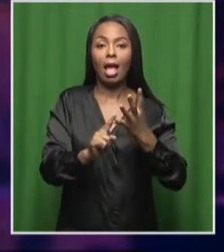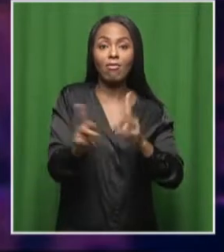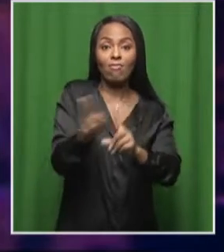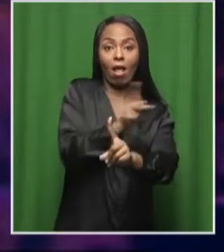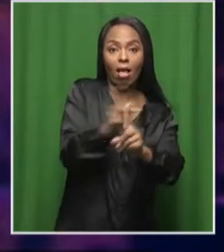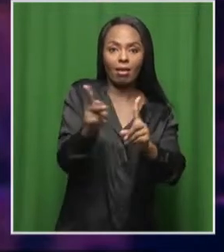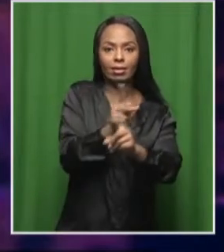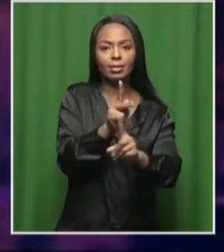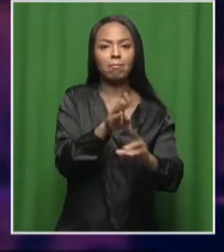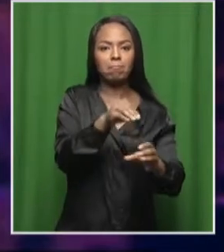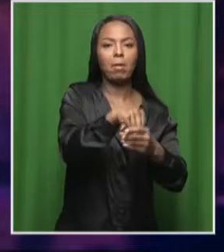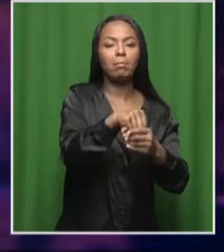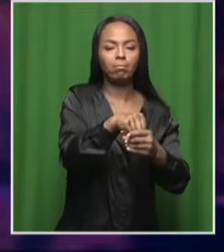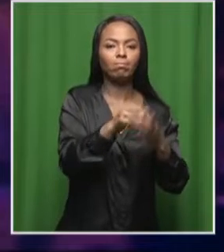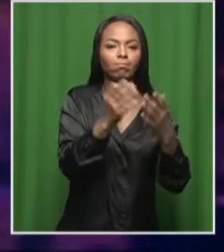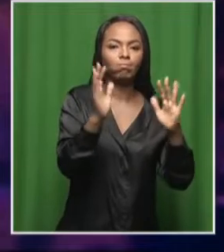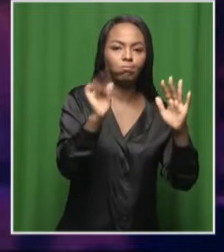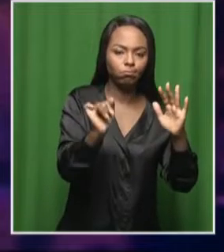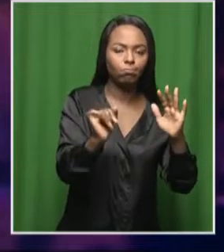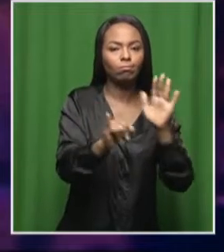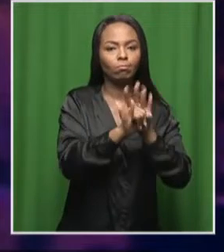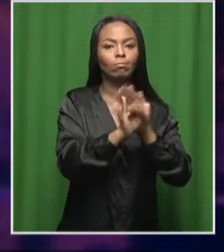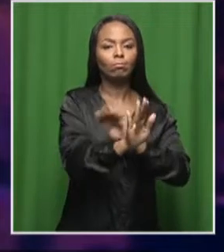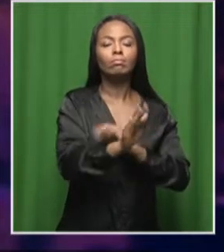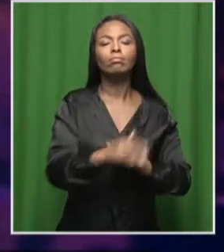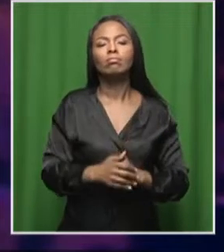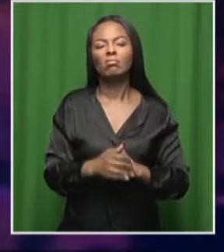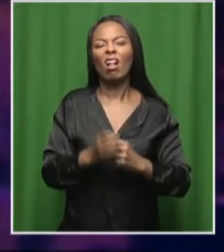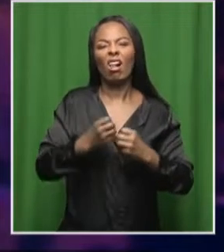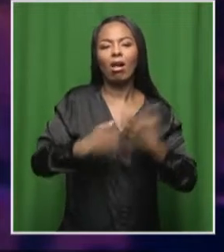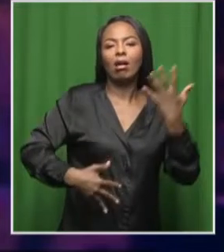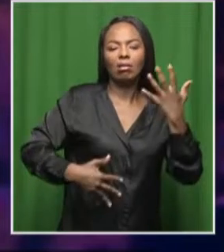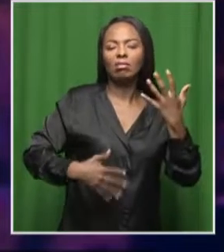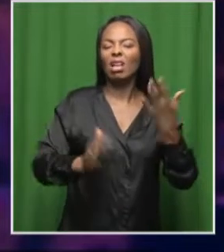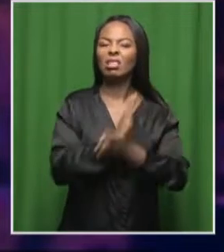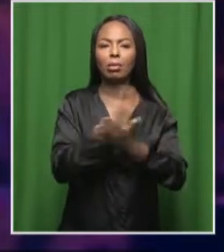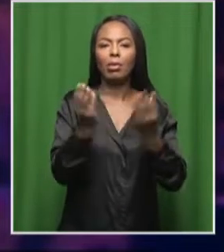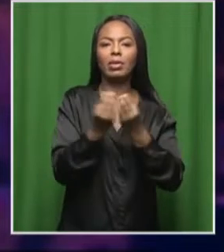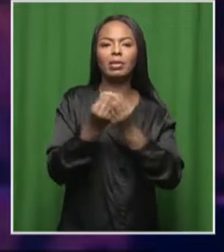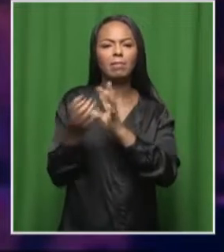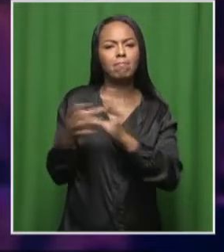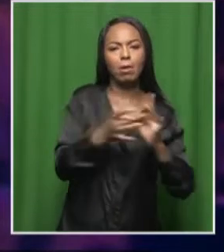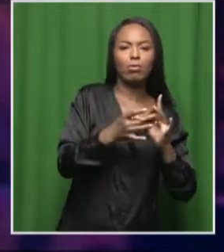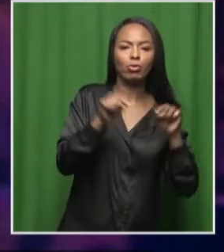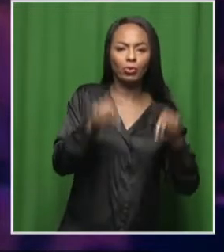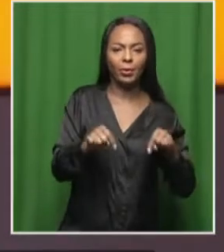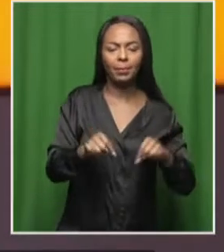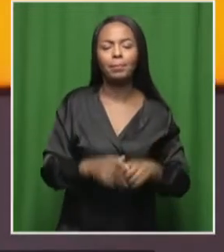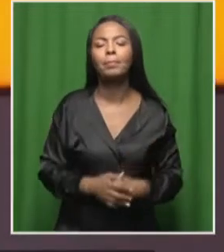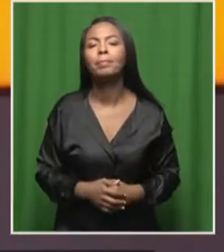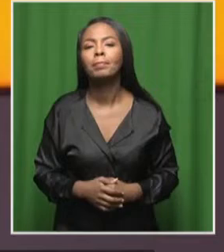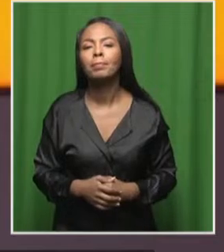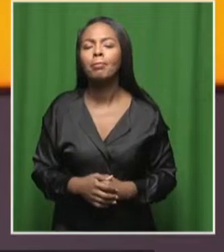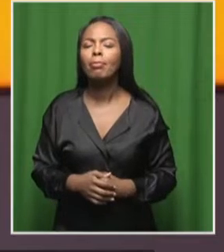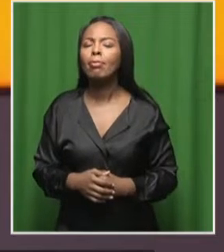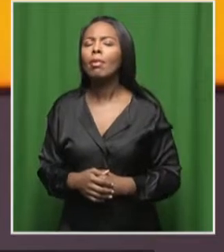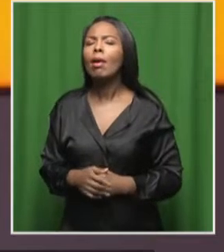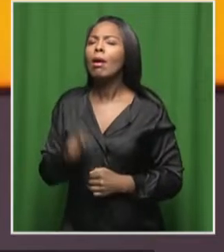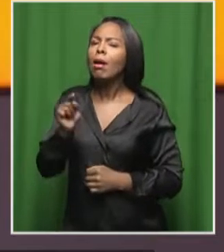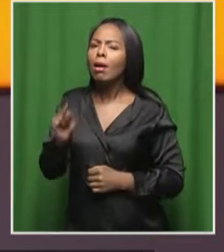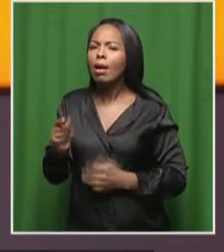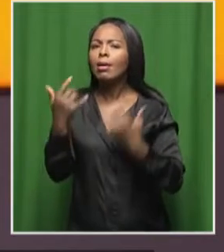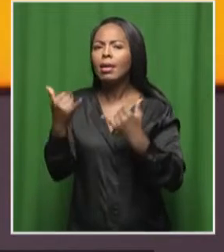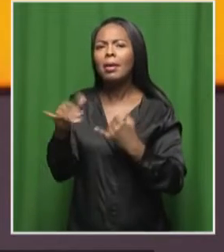Violence is one of the themes that is really captured in that. So some of those things, they resonate today. And Sophiatown has a very